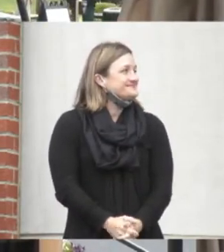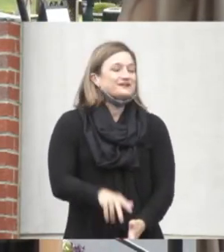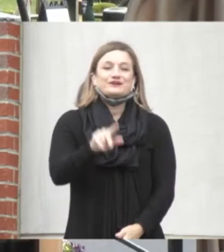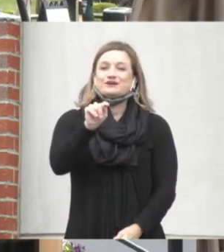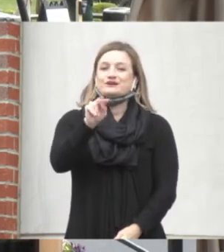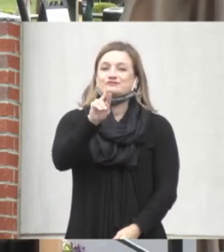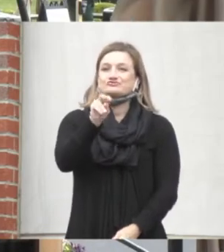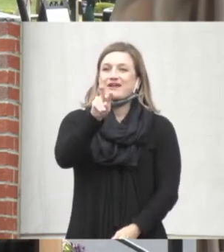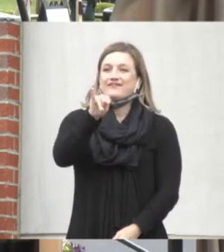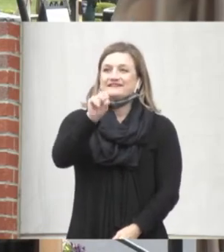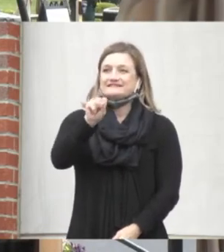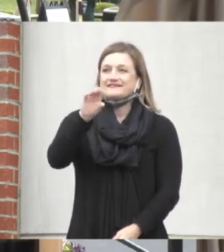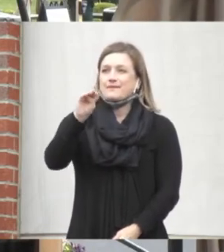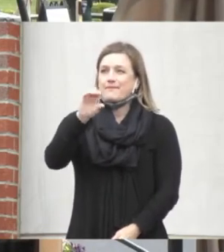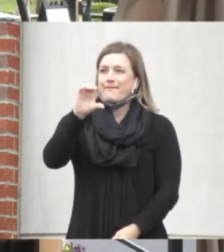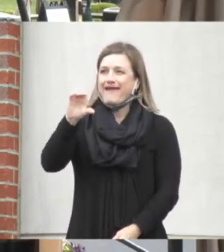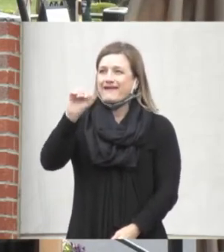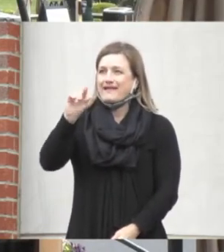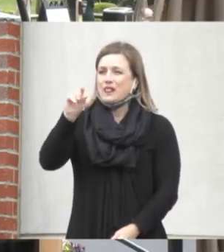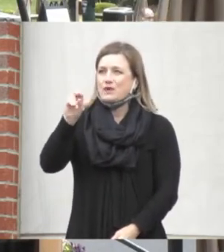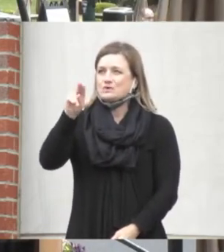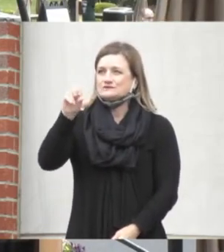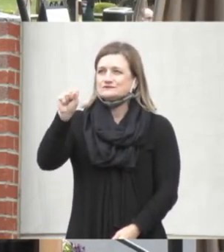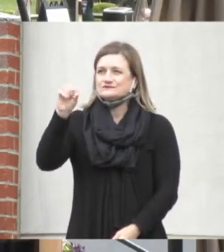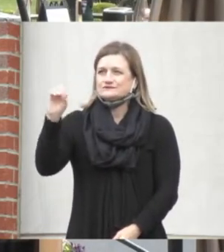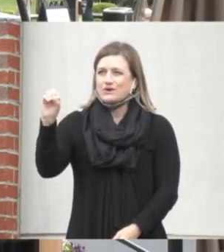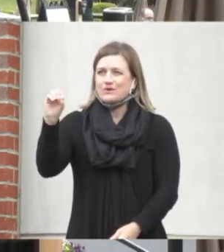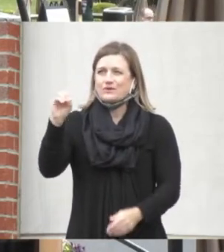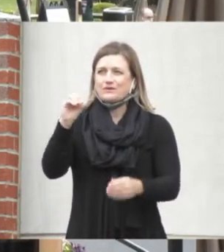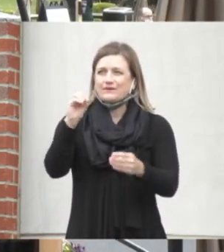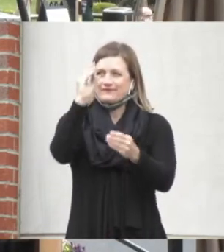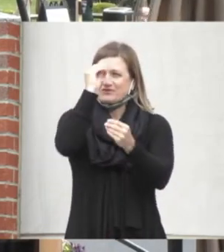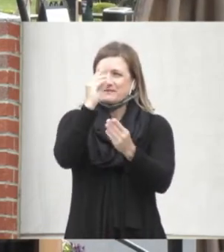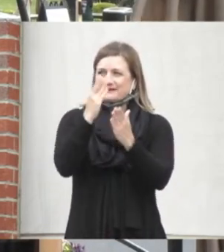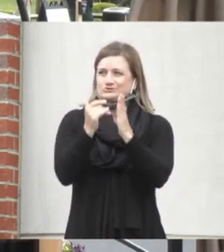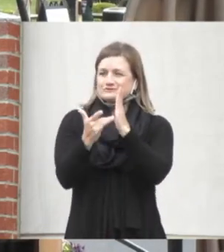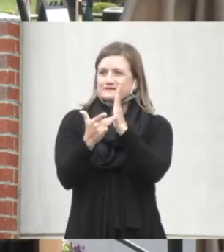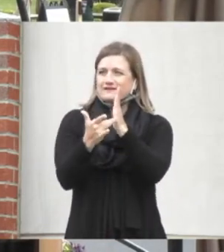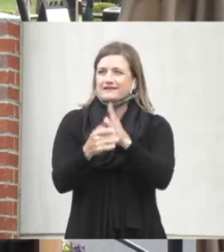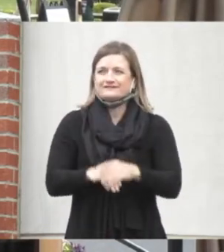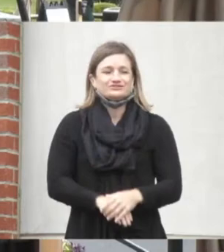Travis Macaluso, non-destructive examination technology.